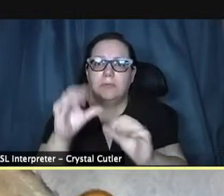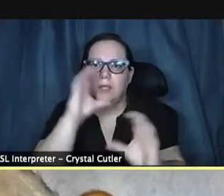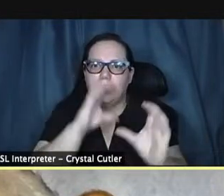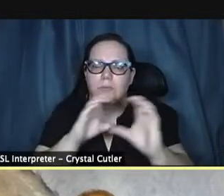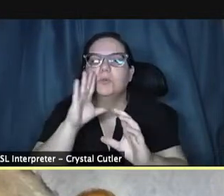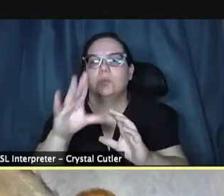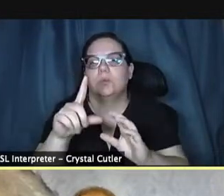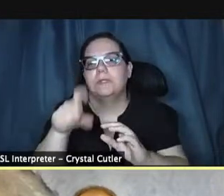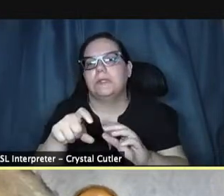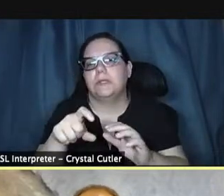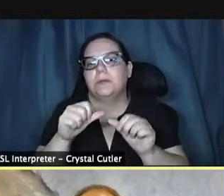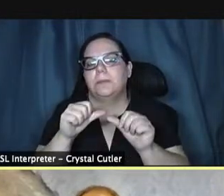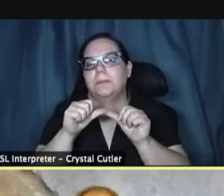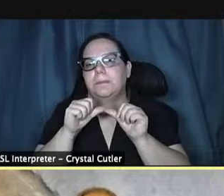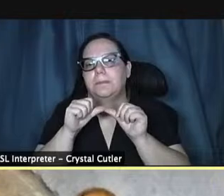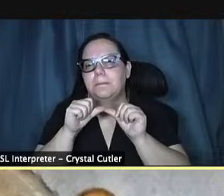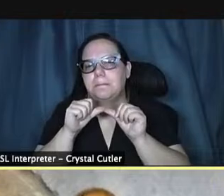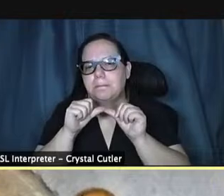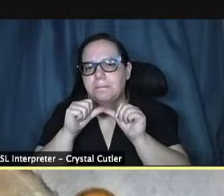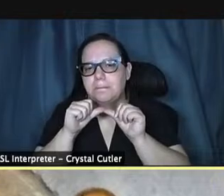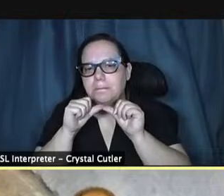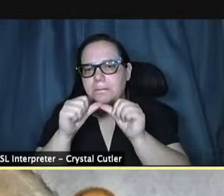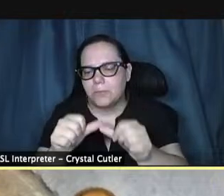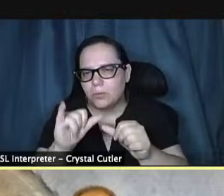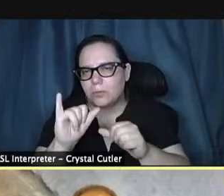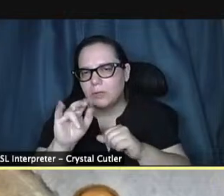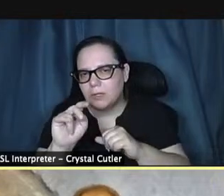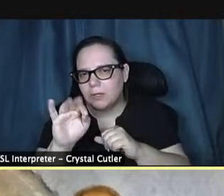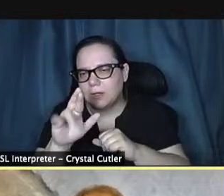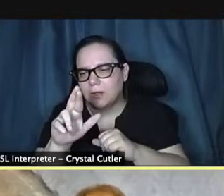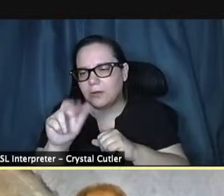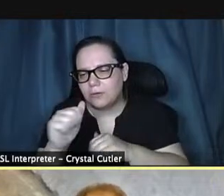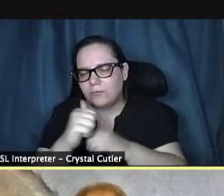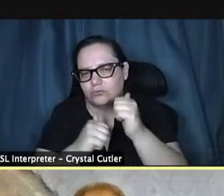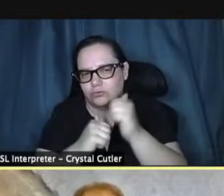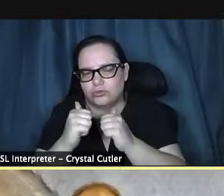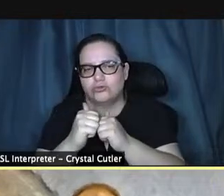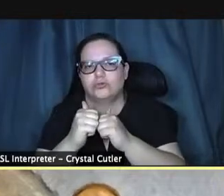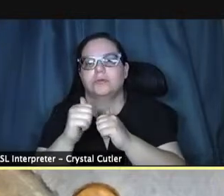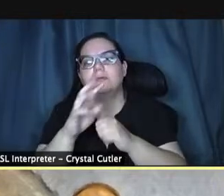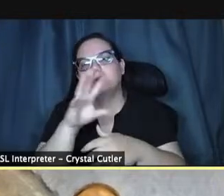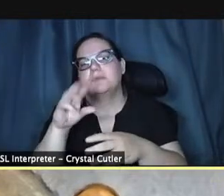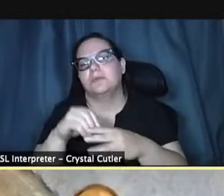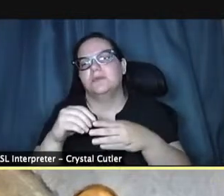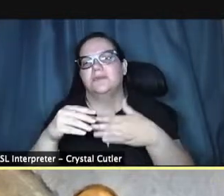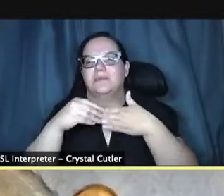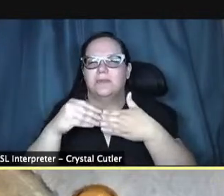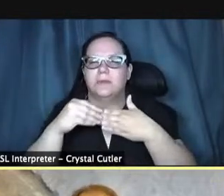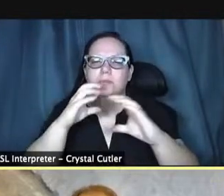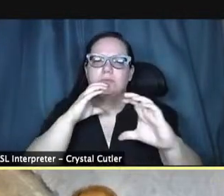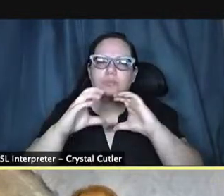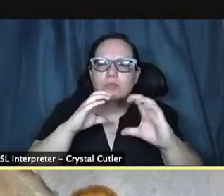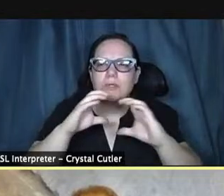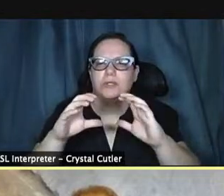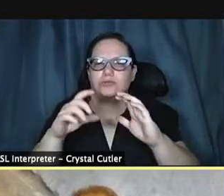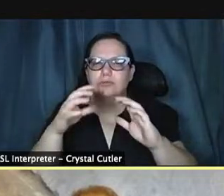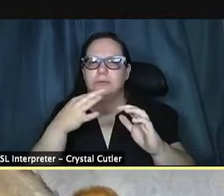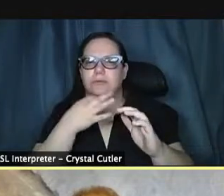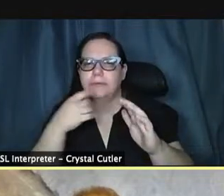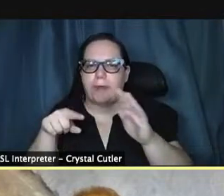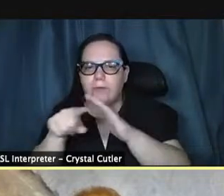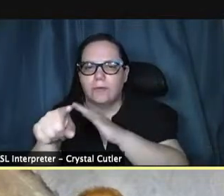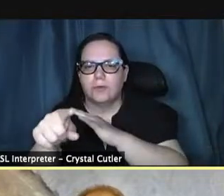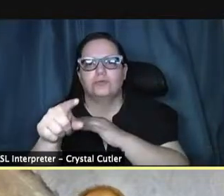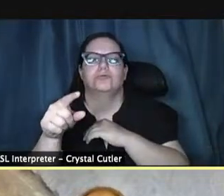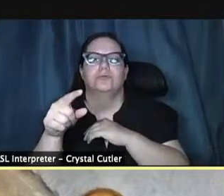permanent infrastructure, and that includes flexible communications and navigation capabilities, again for both humans and robots, and the